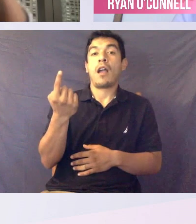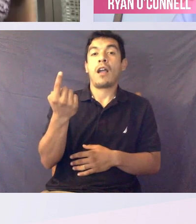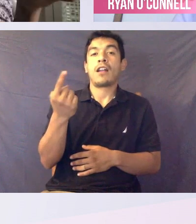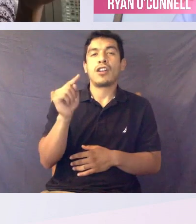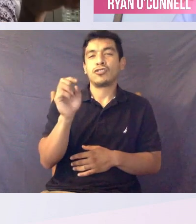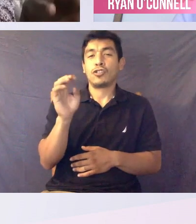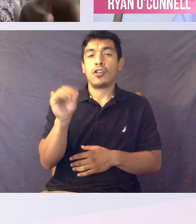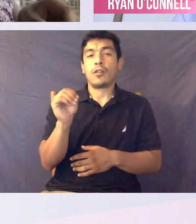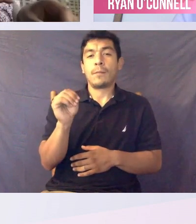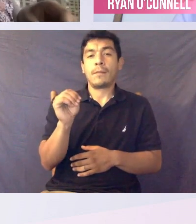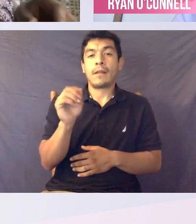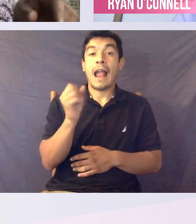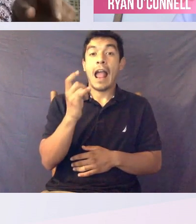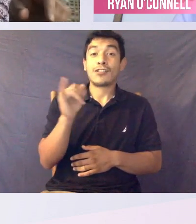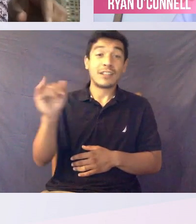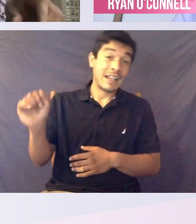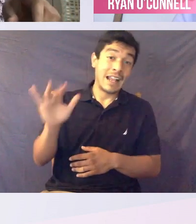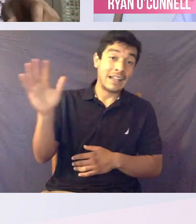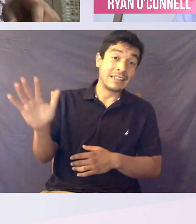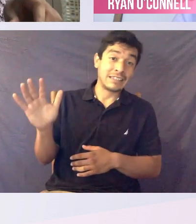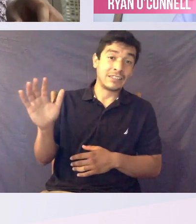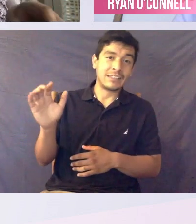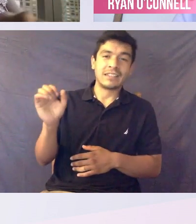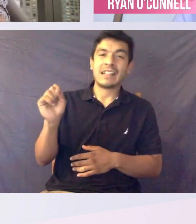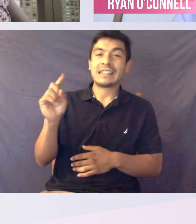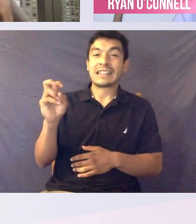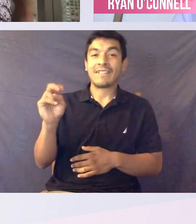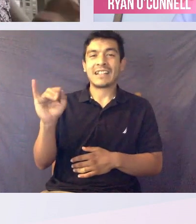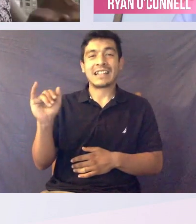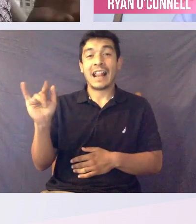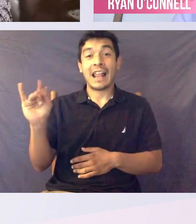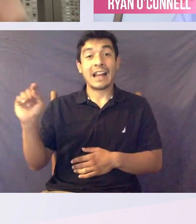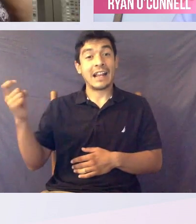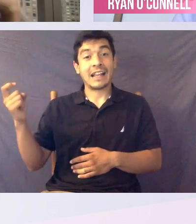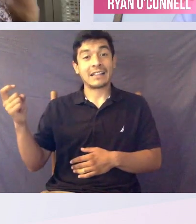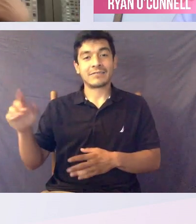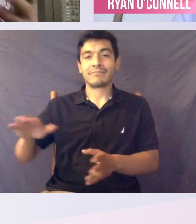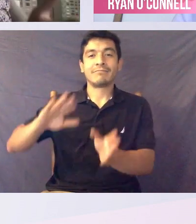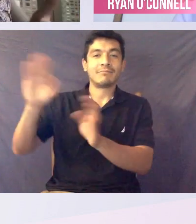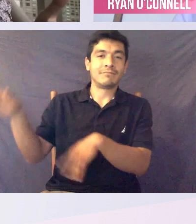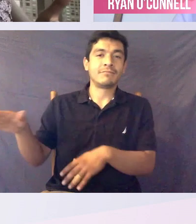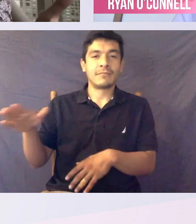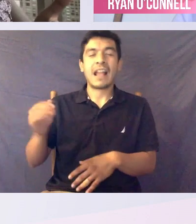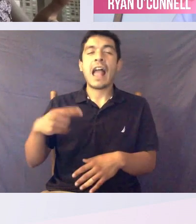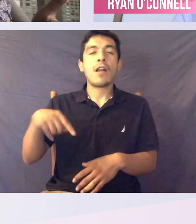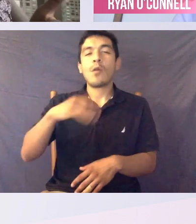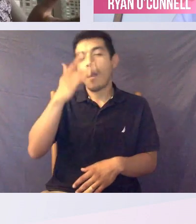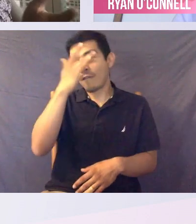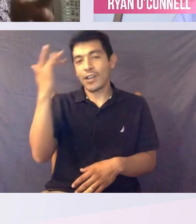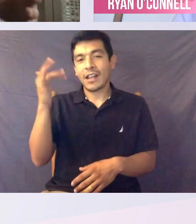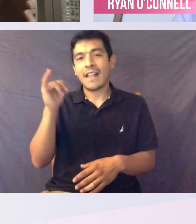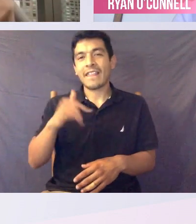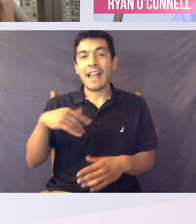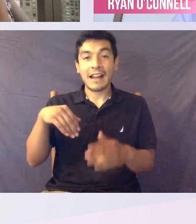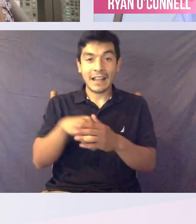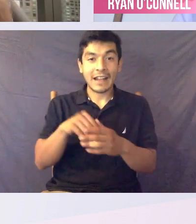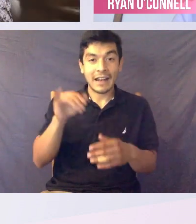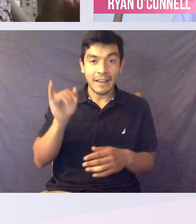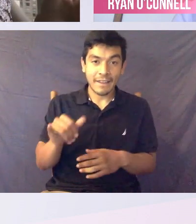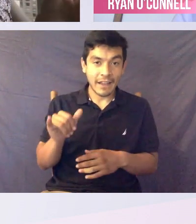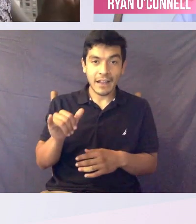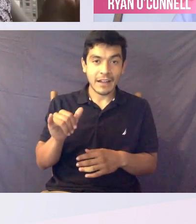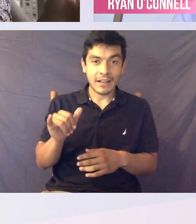know, Ashley's Asian, Stephen's, you know, Latinx. And suddenly it's like, we forget that within that, you know,